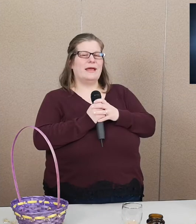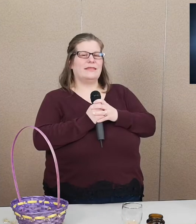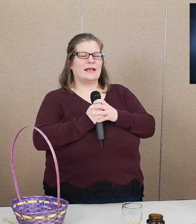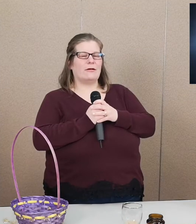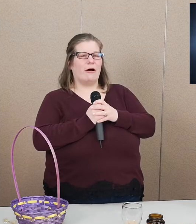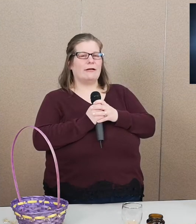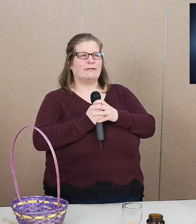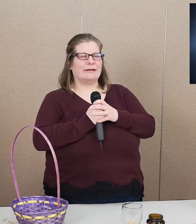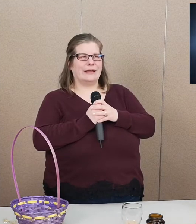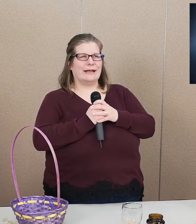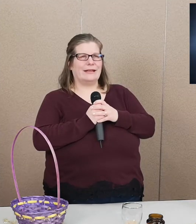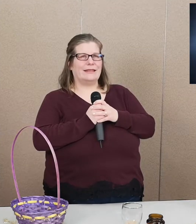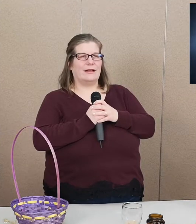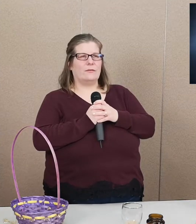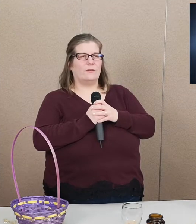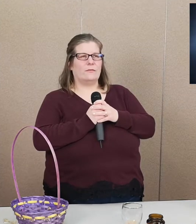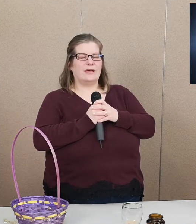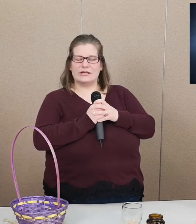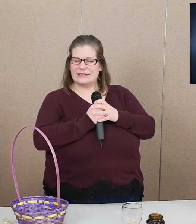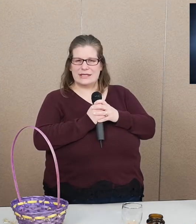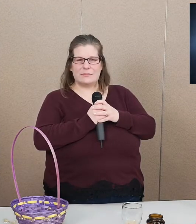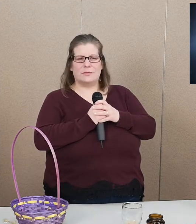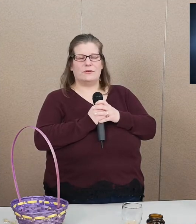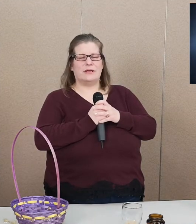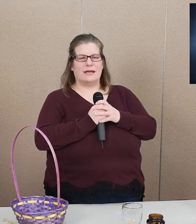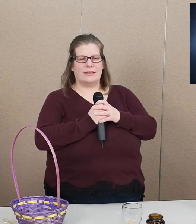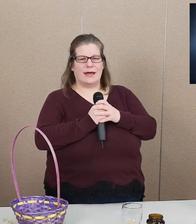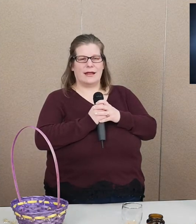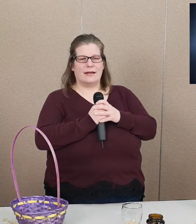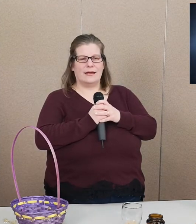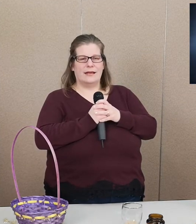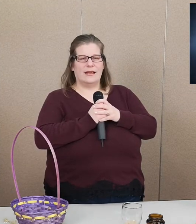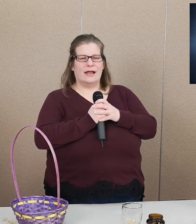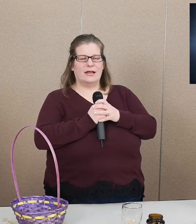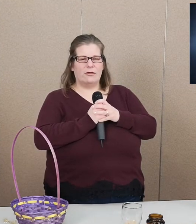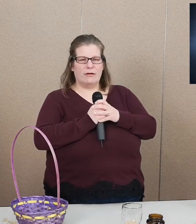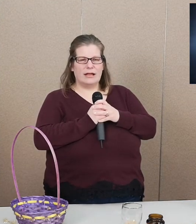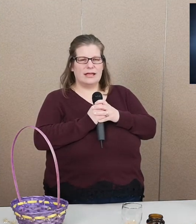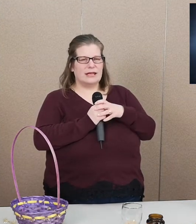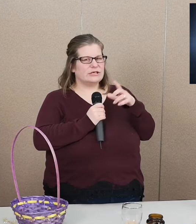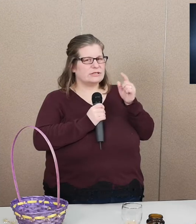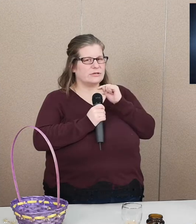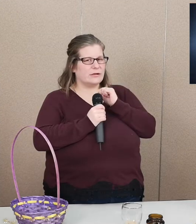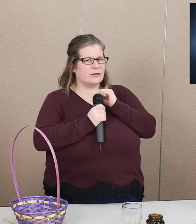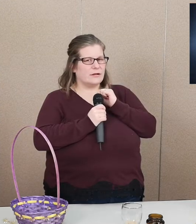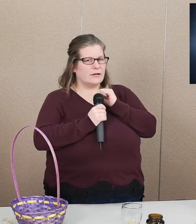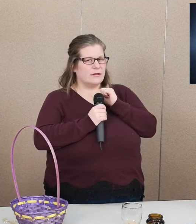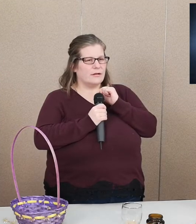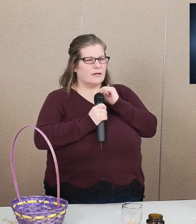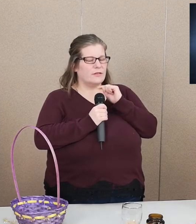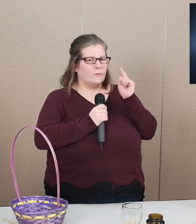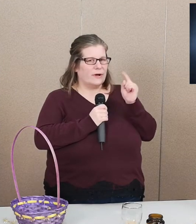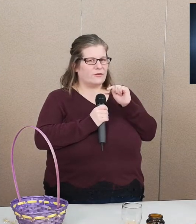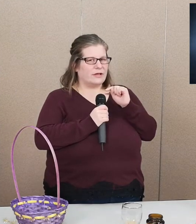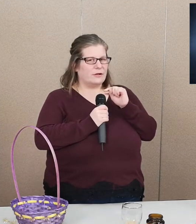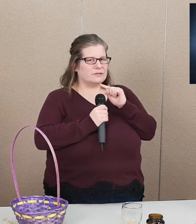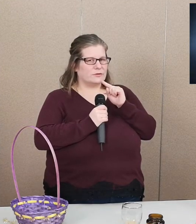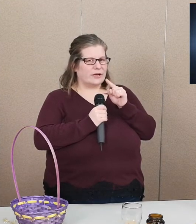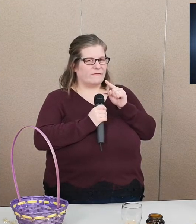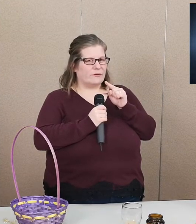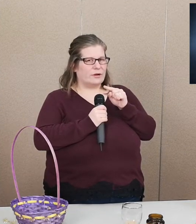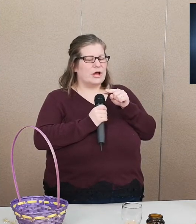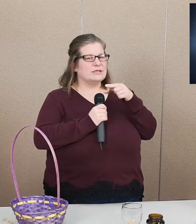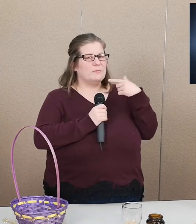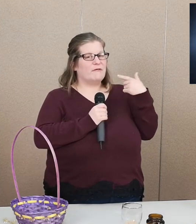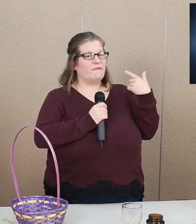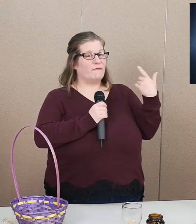a week that God created that we can just see the beauty in that. And you know what? He didn't just create the weather. He also